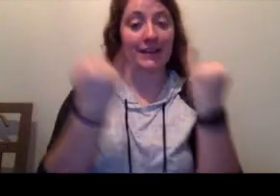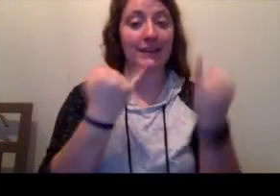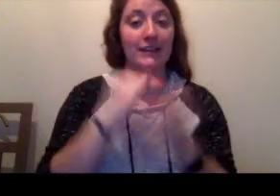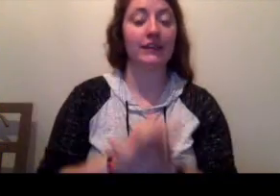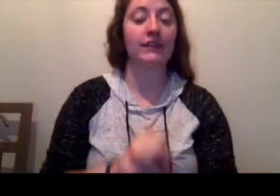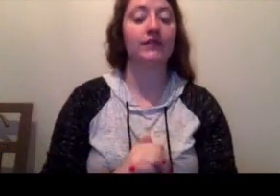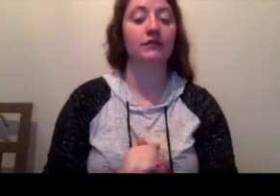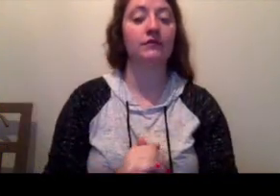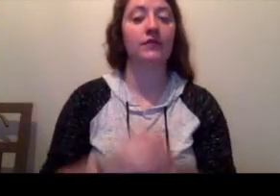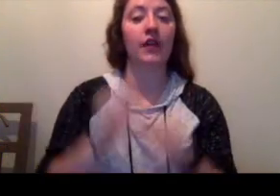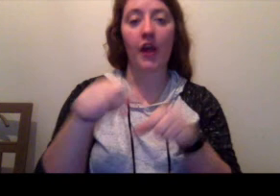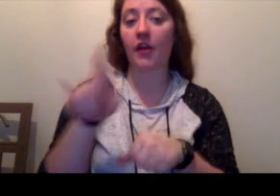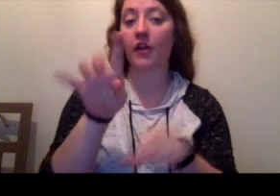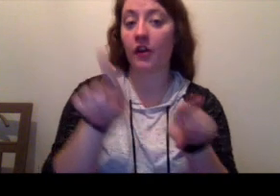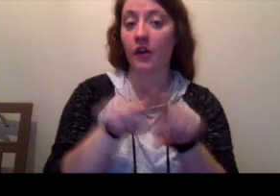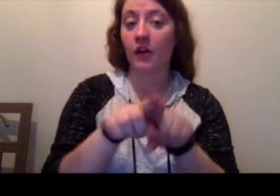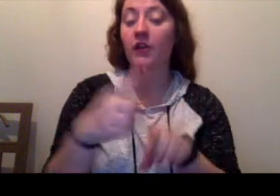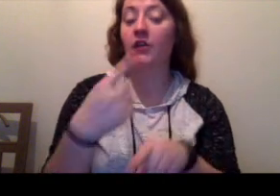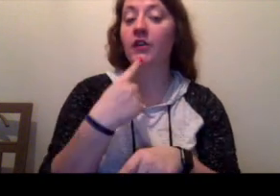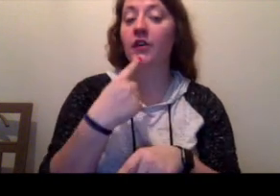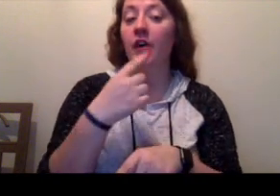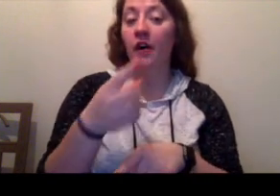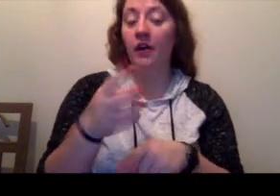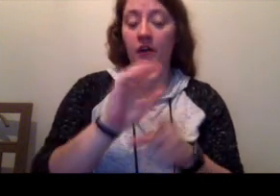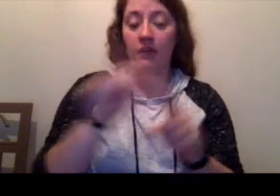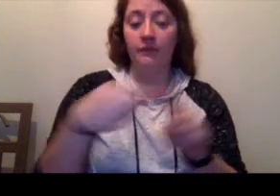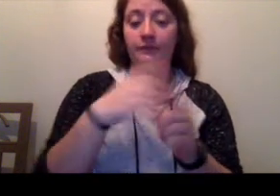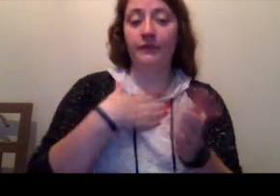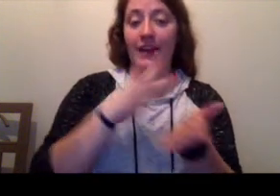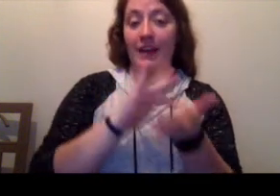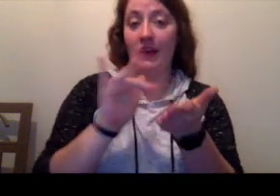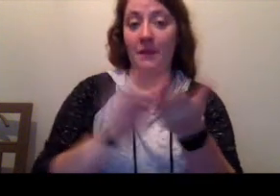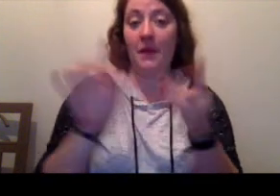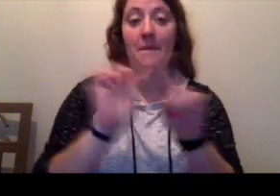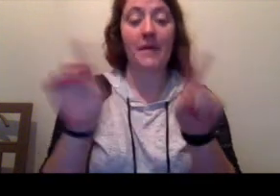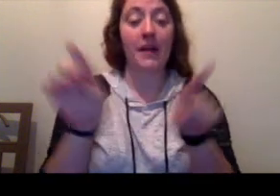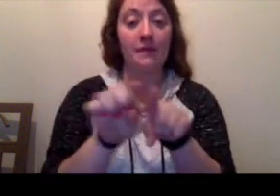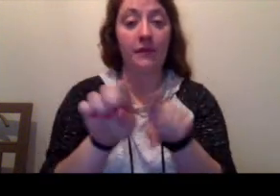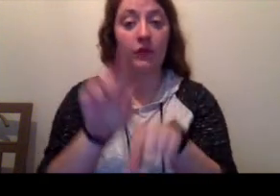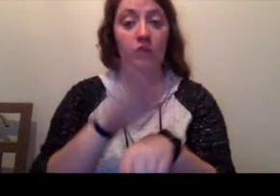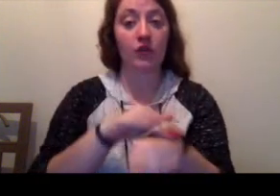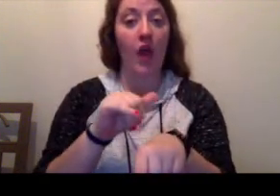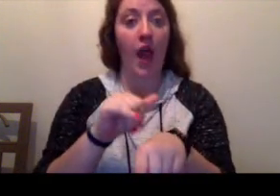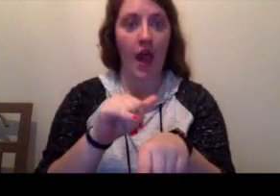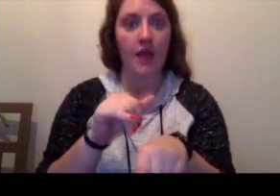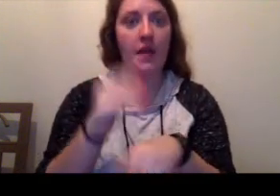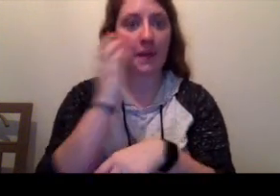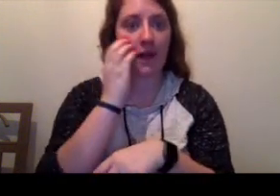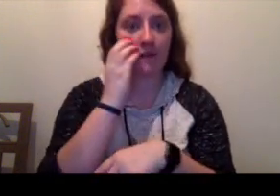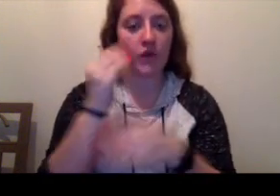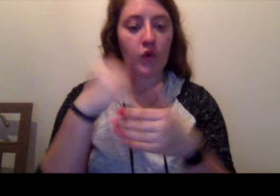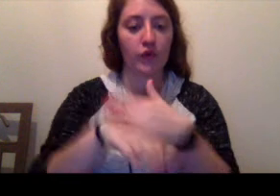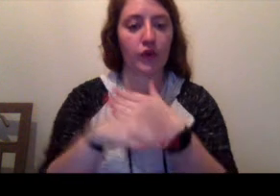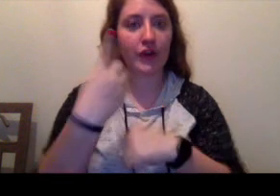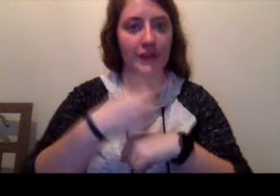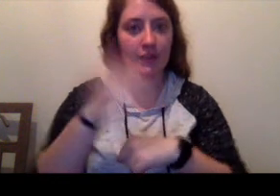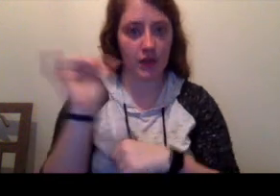also talk about, not only am I on my iPad throughout the day, I'm on my phone. So I'm on my smartphone.